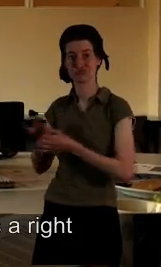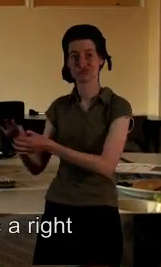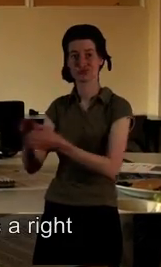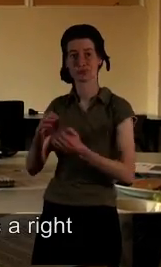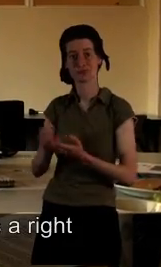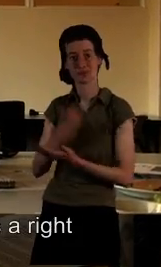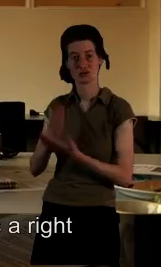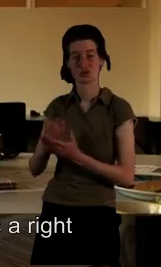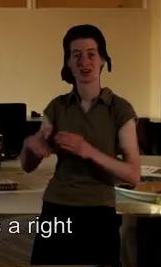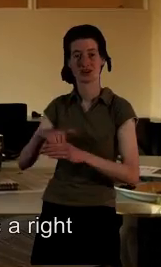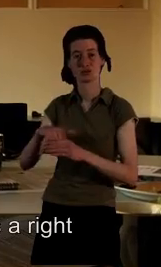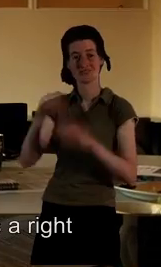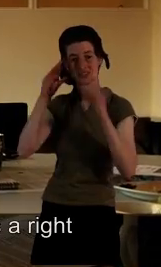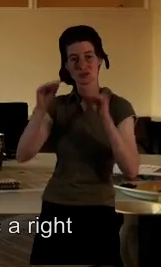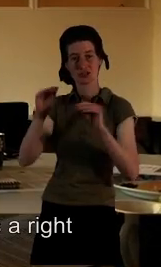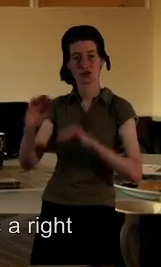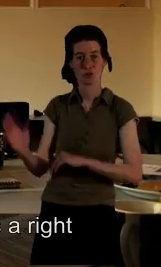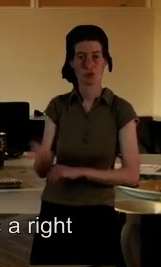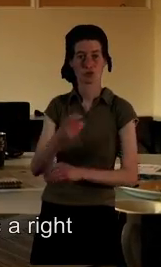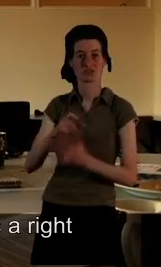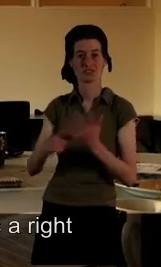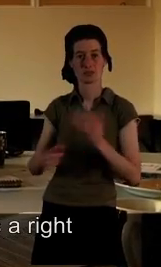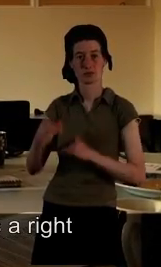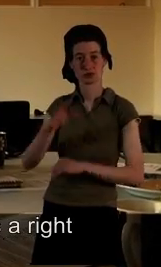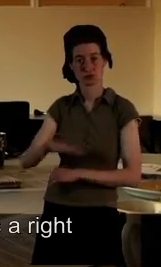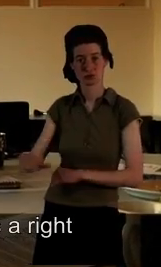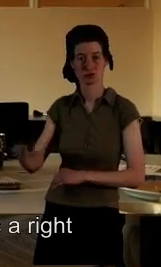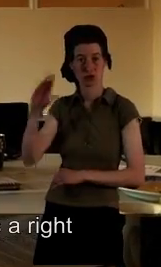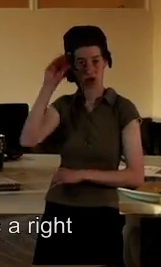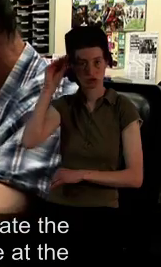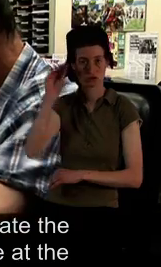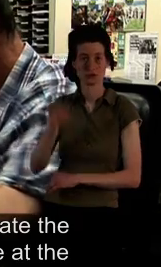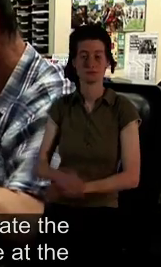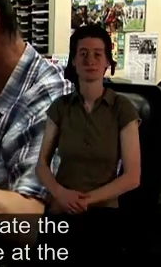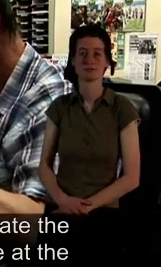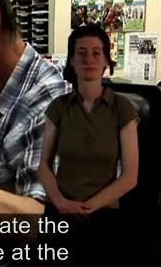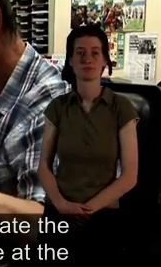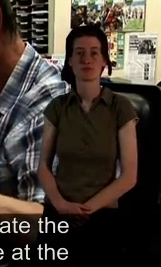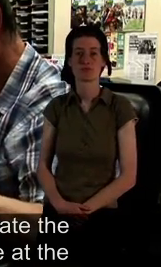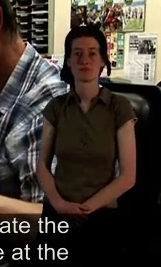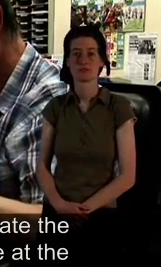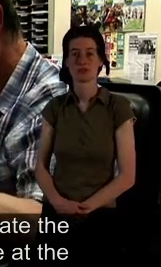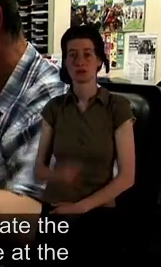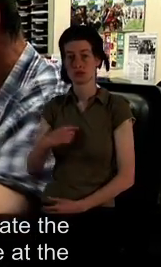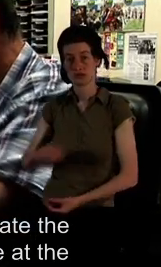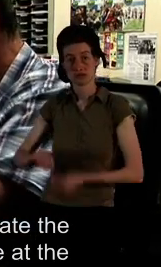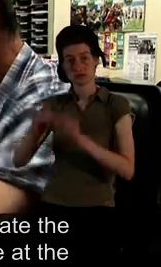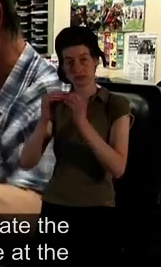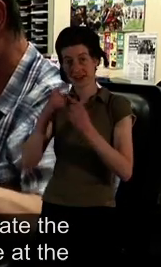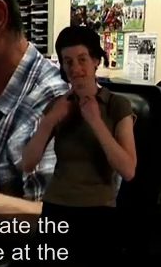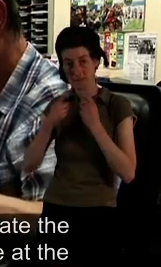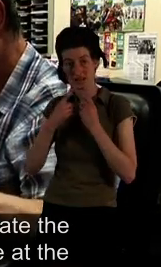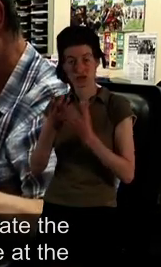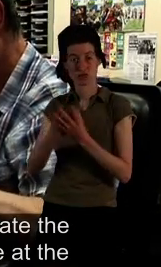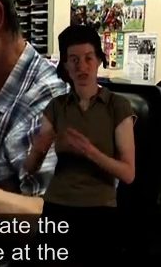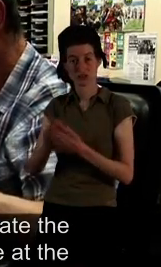is that inclusive education is a right for all disabled learners. We create the information, we